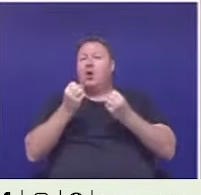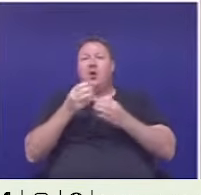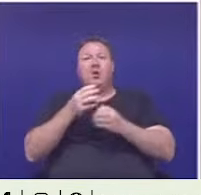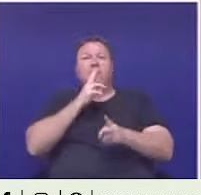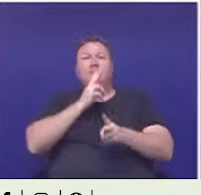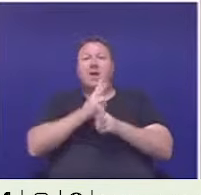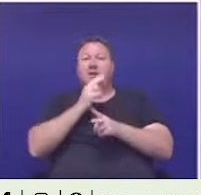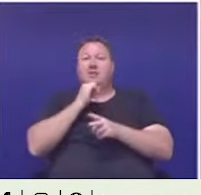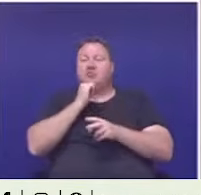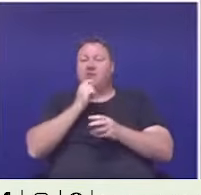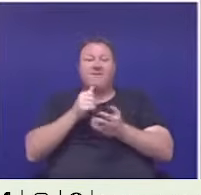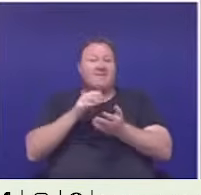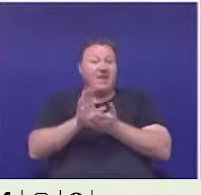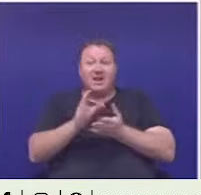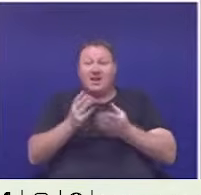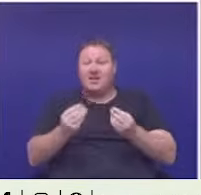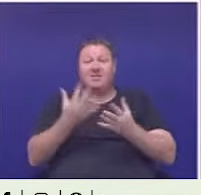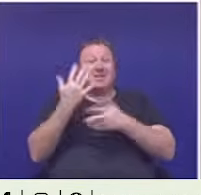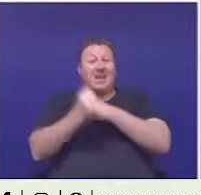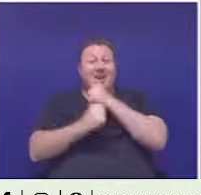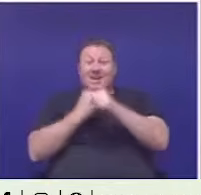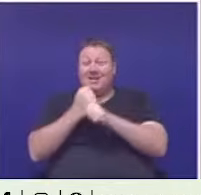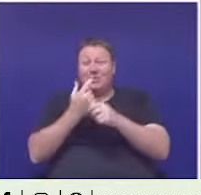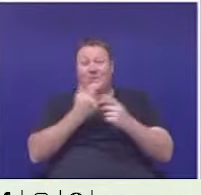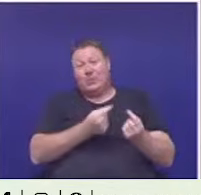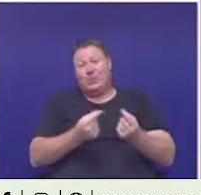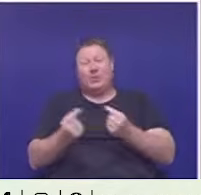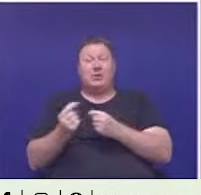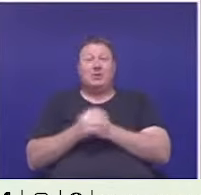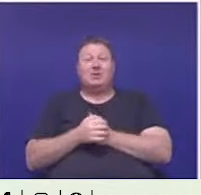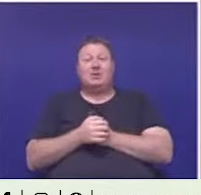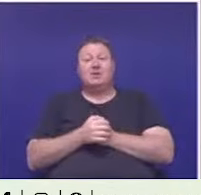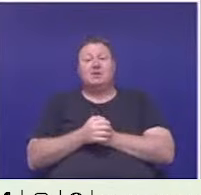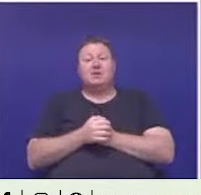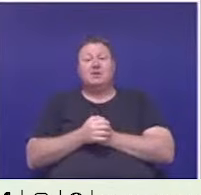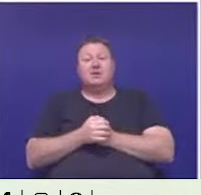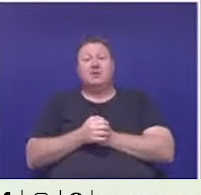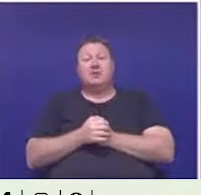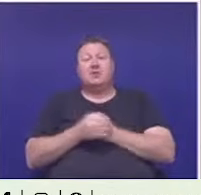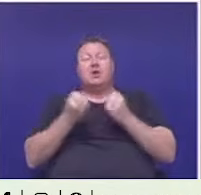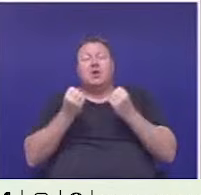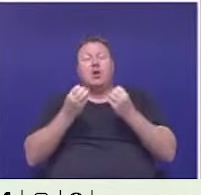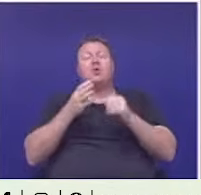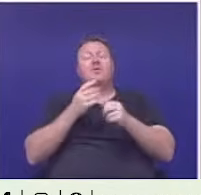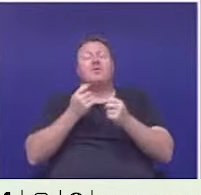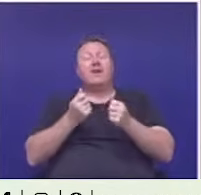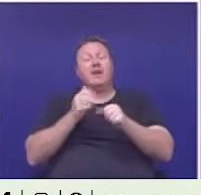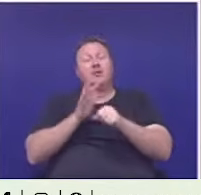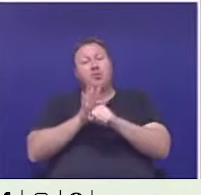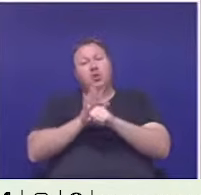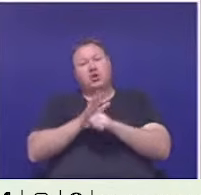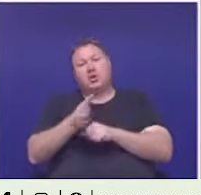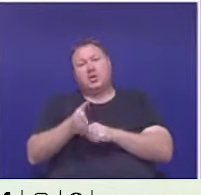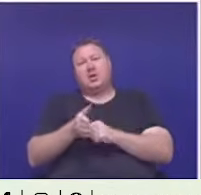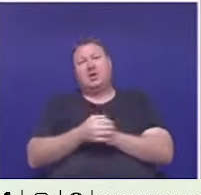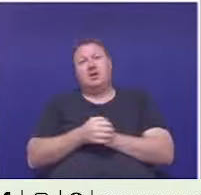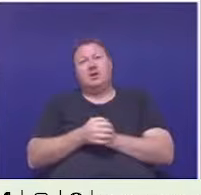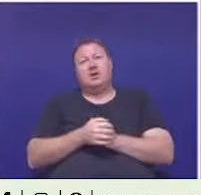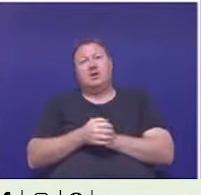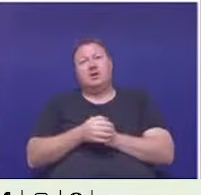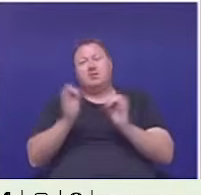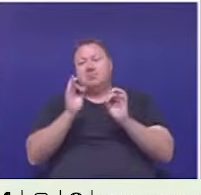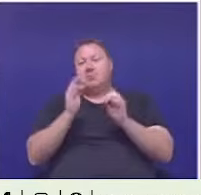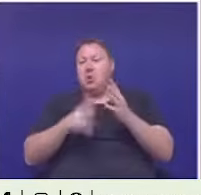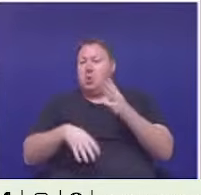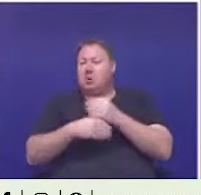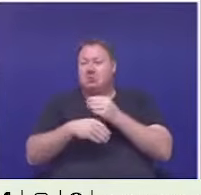They've been doing so for the past 10 years. And so there has been a lot of financial pressure on them. And so no additional